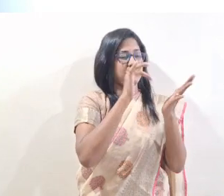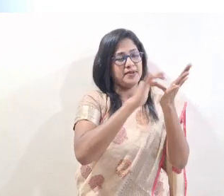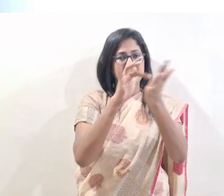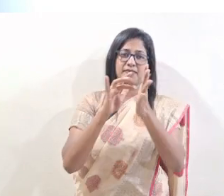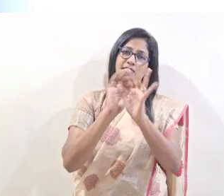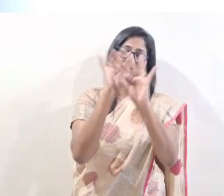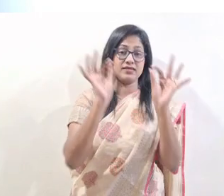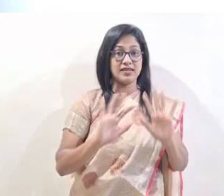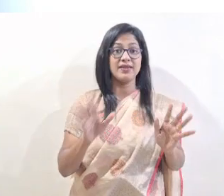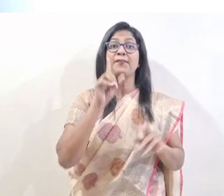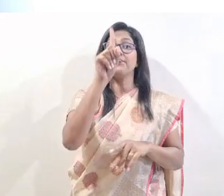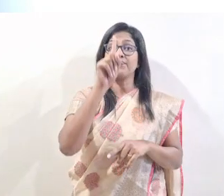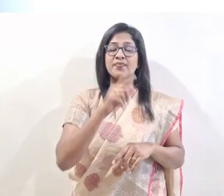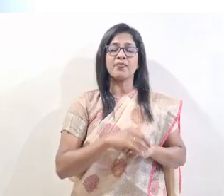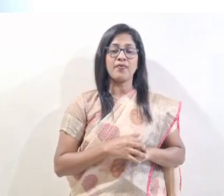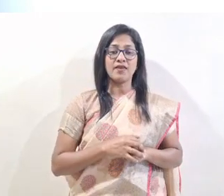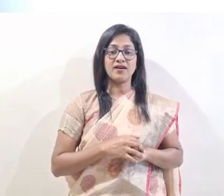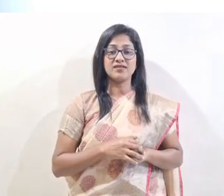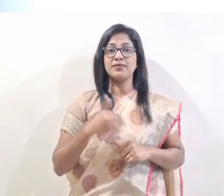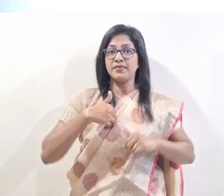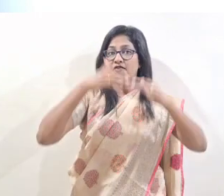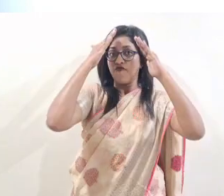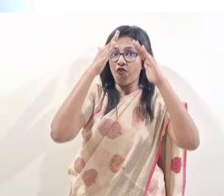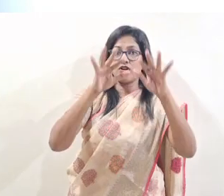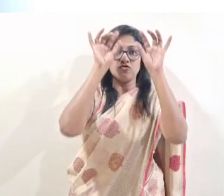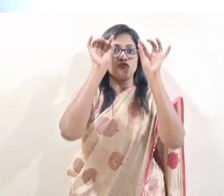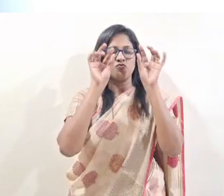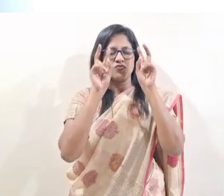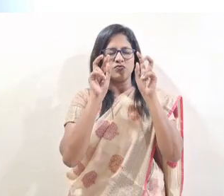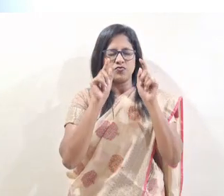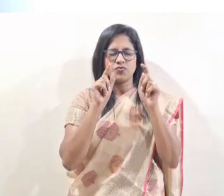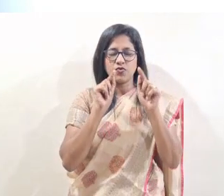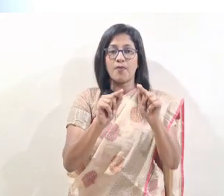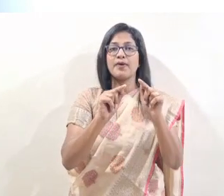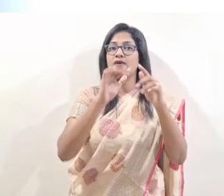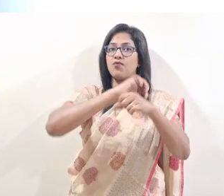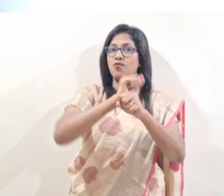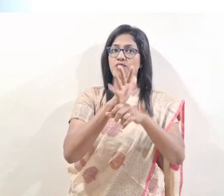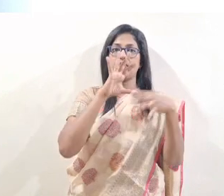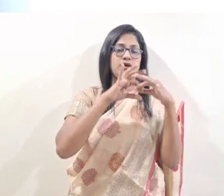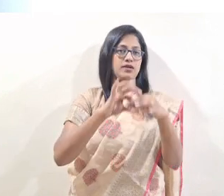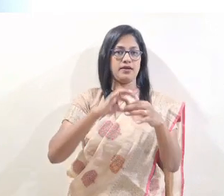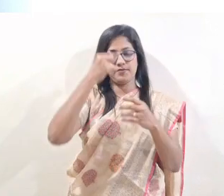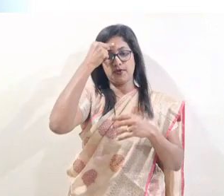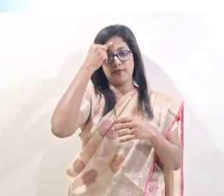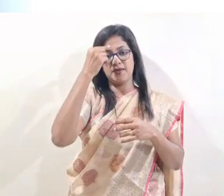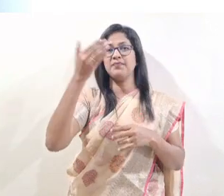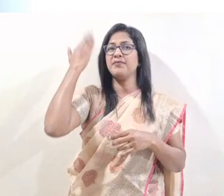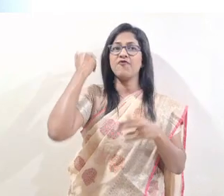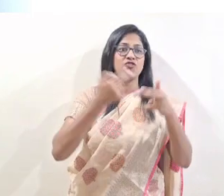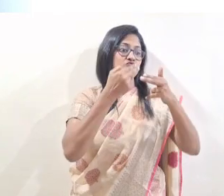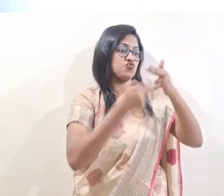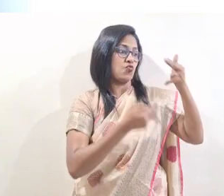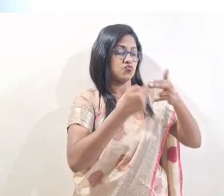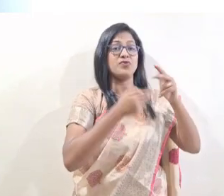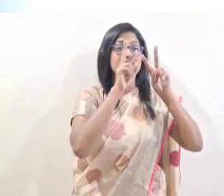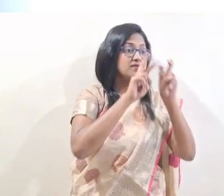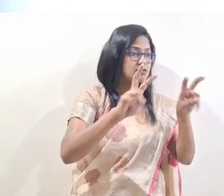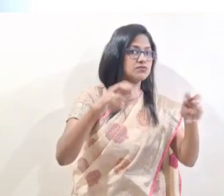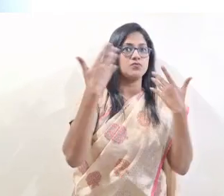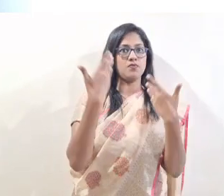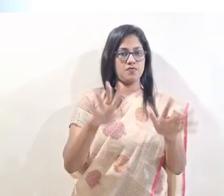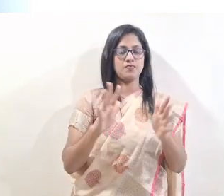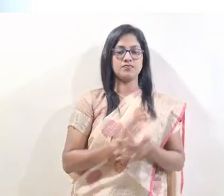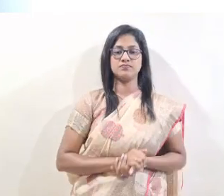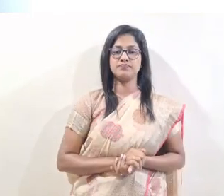And while there is, I'm going to focus specifically on the COVID related issues. A case study kind of a thing has been done,